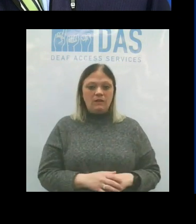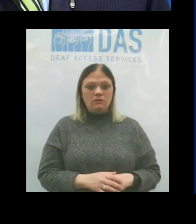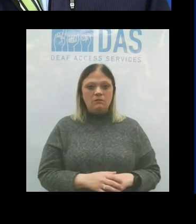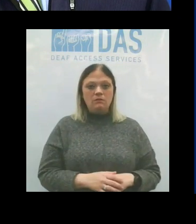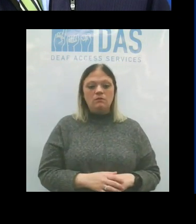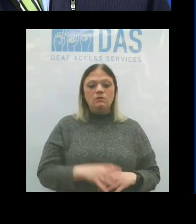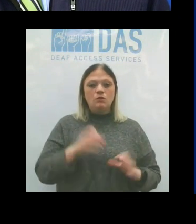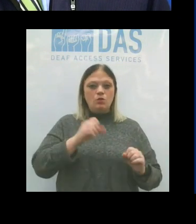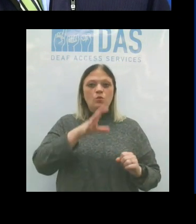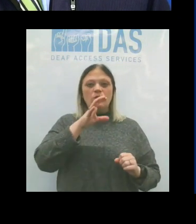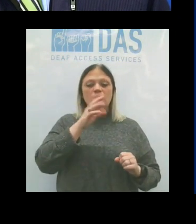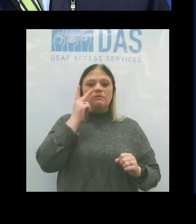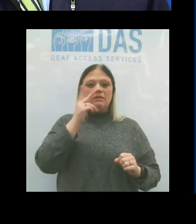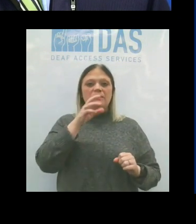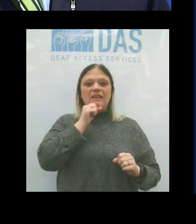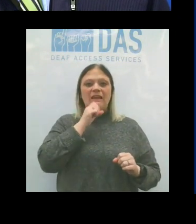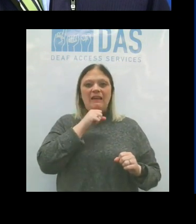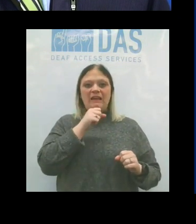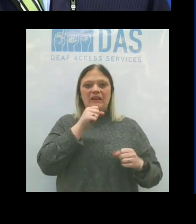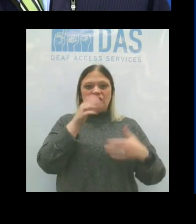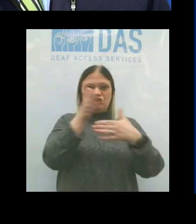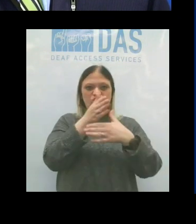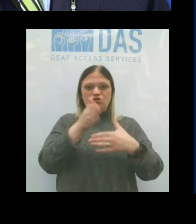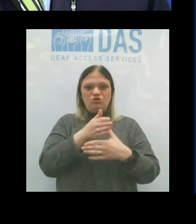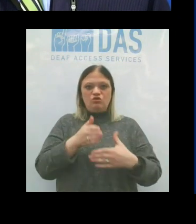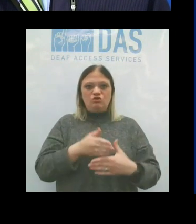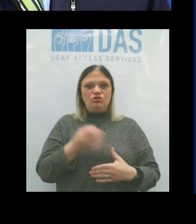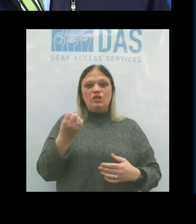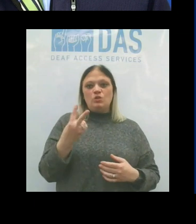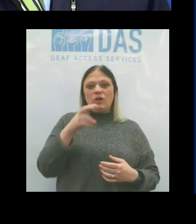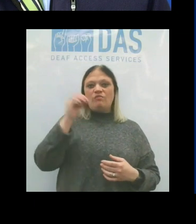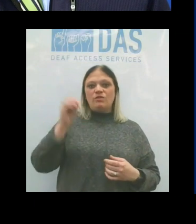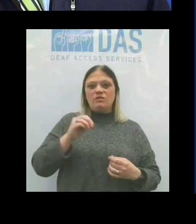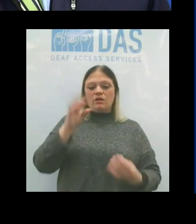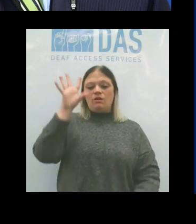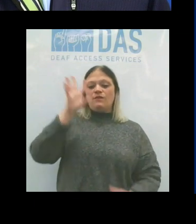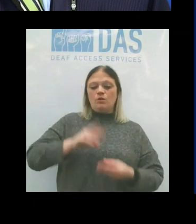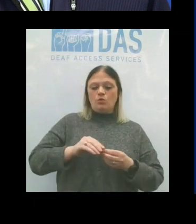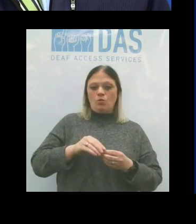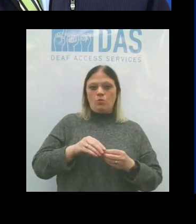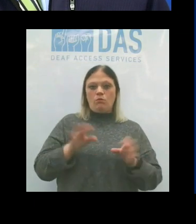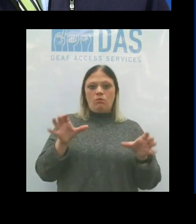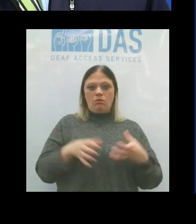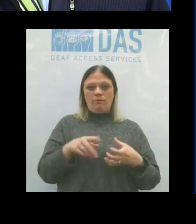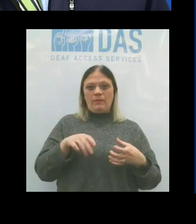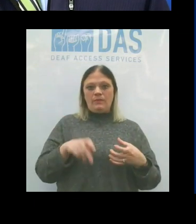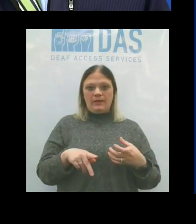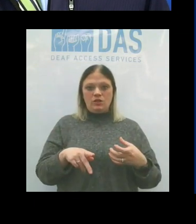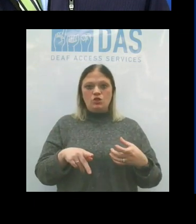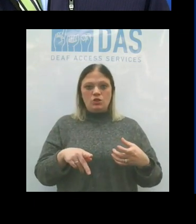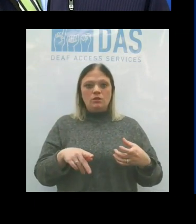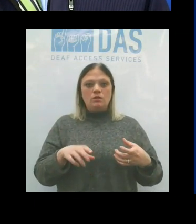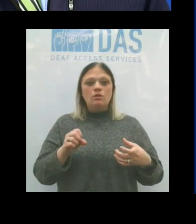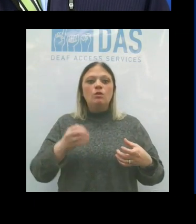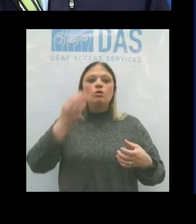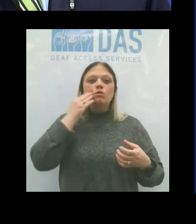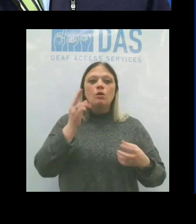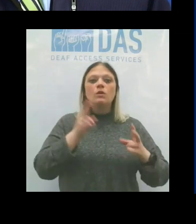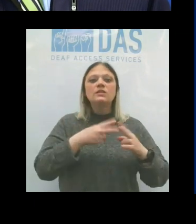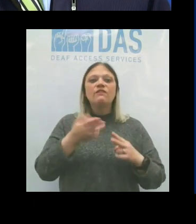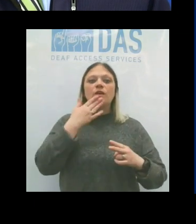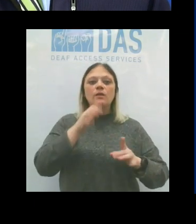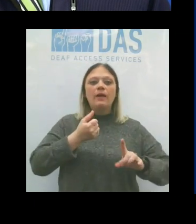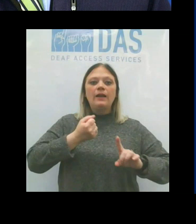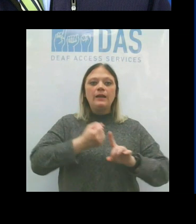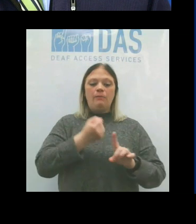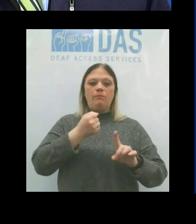age delineations only make up about 12% of the overall population. So we certainly know that this has a very bad